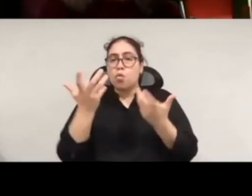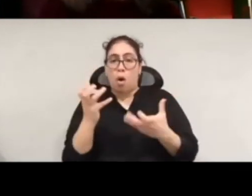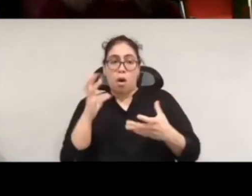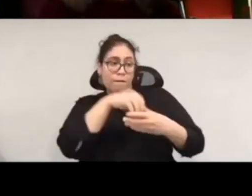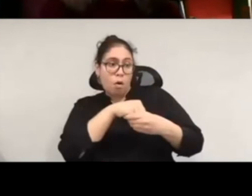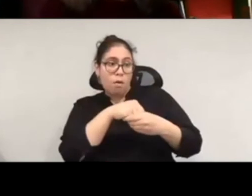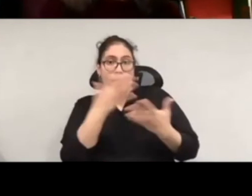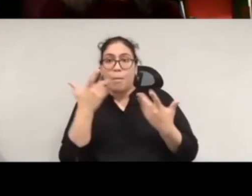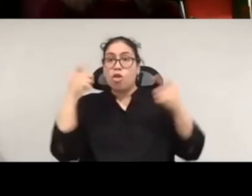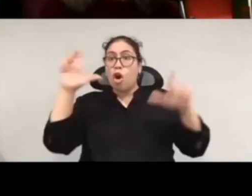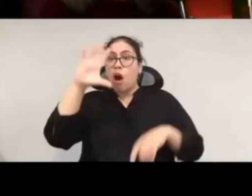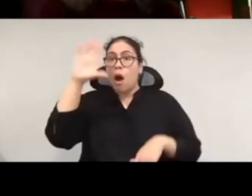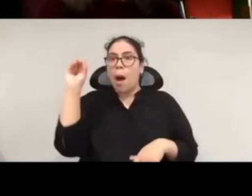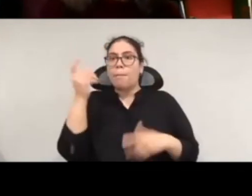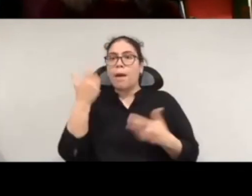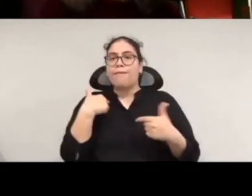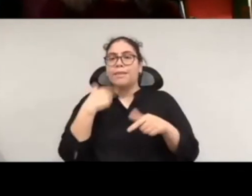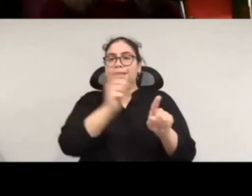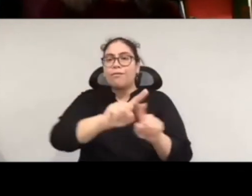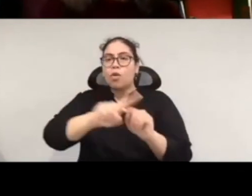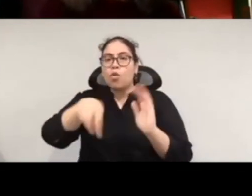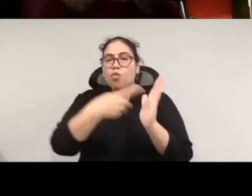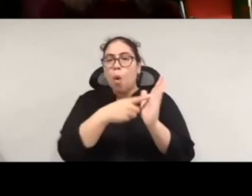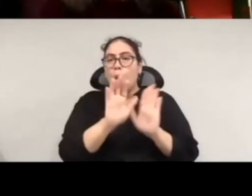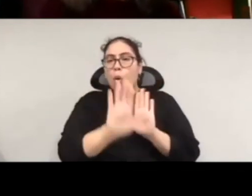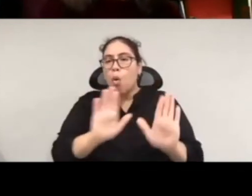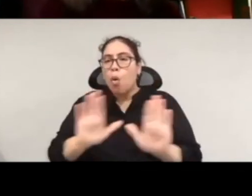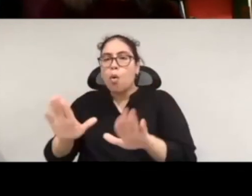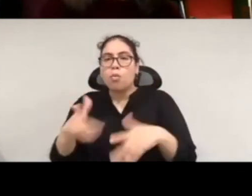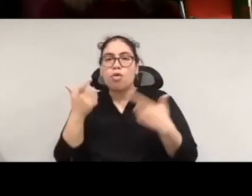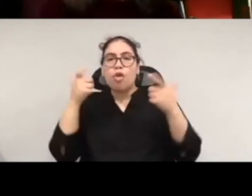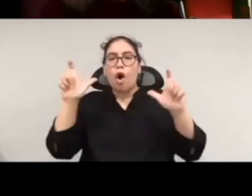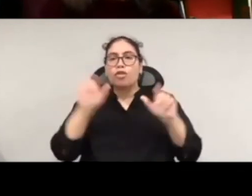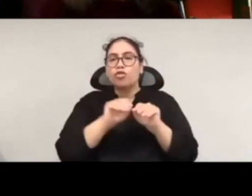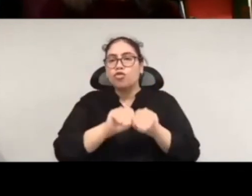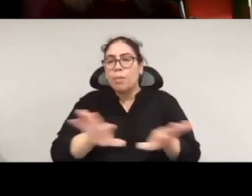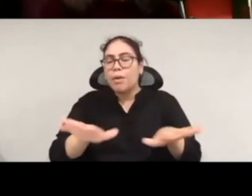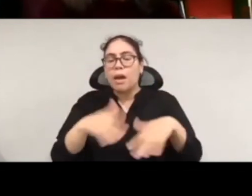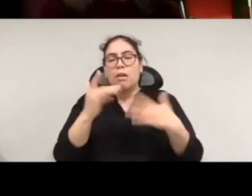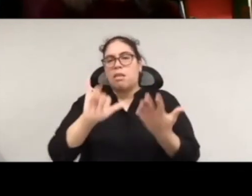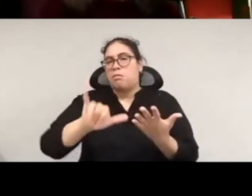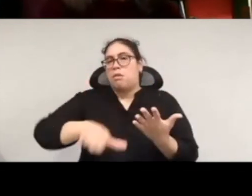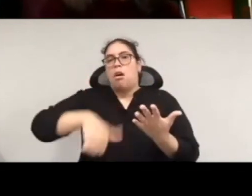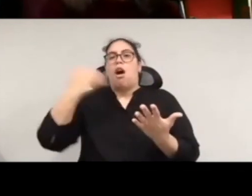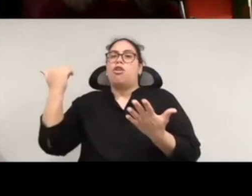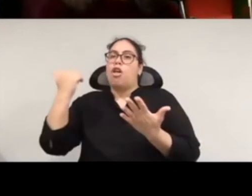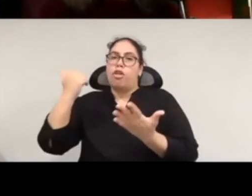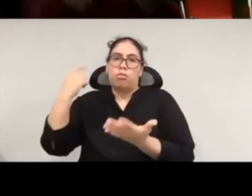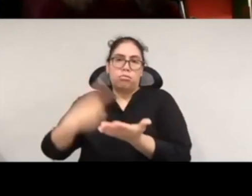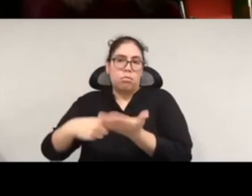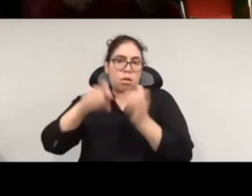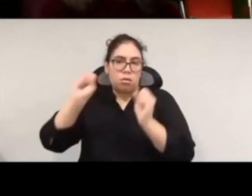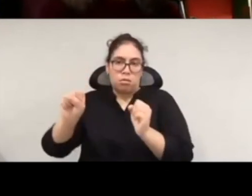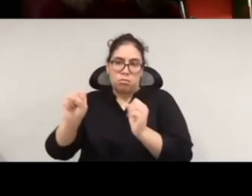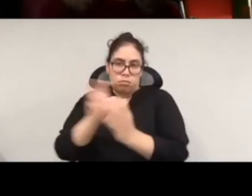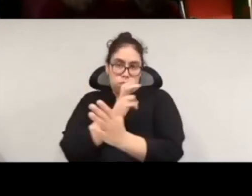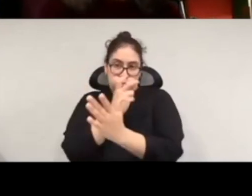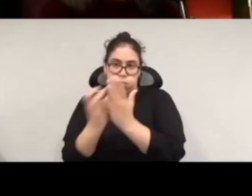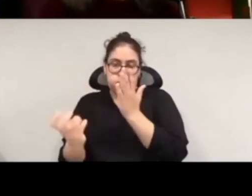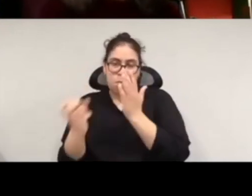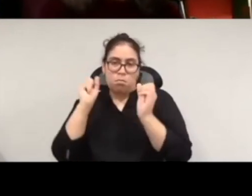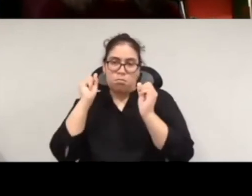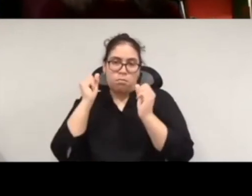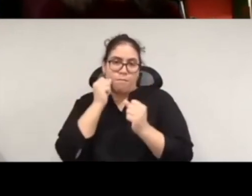distributor, there's various things to consider. But I think that's another conversation, another time we can go deeper into that. Lauren,